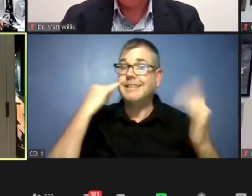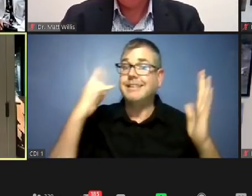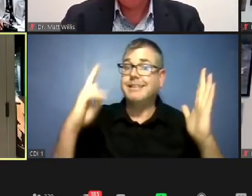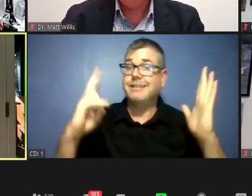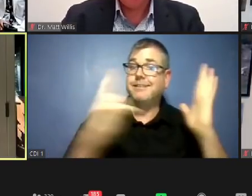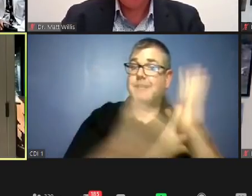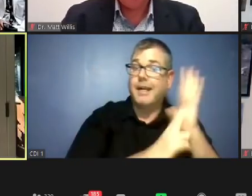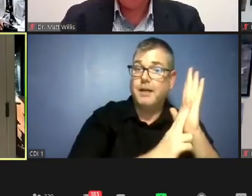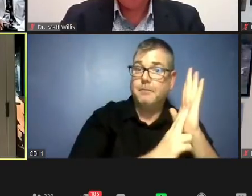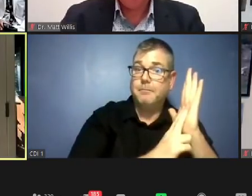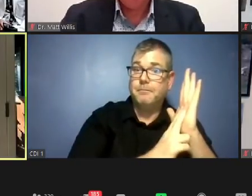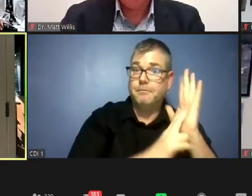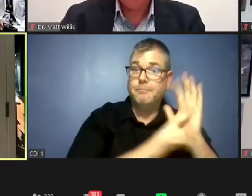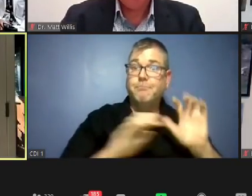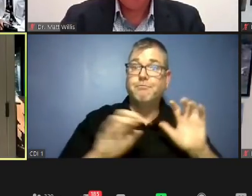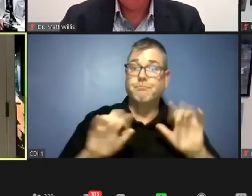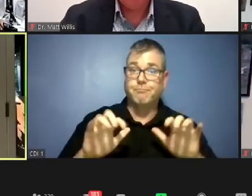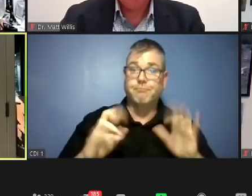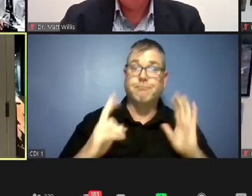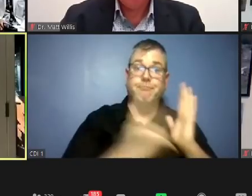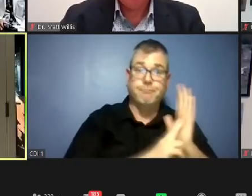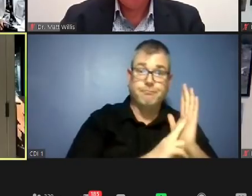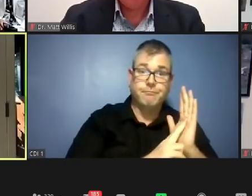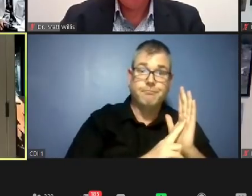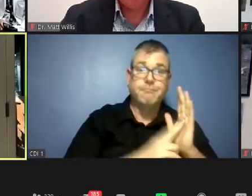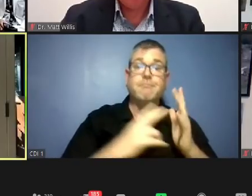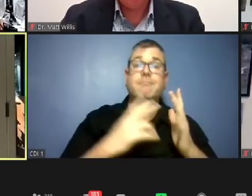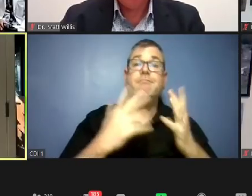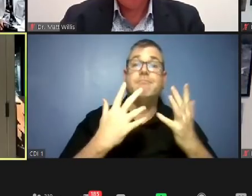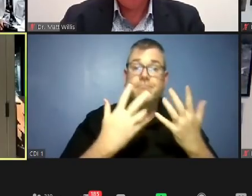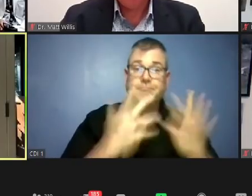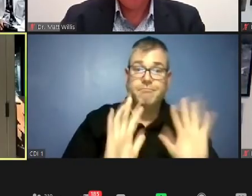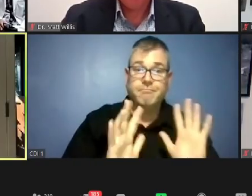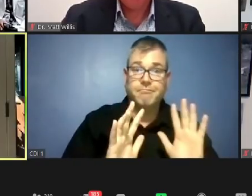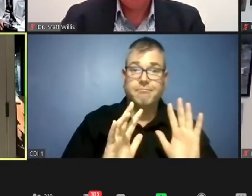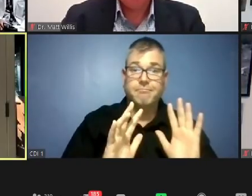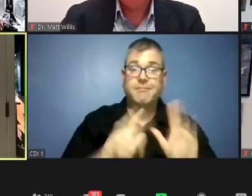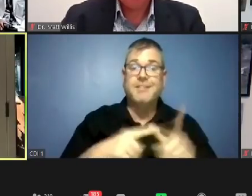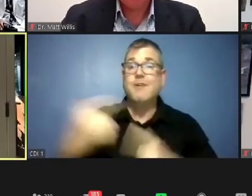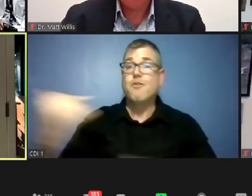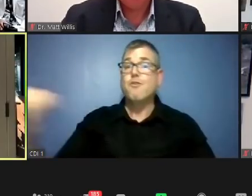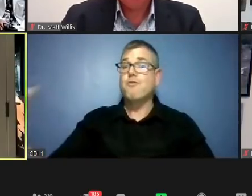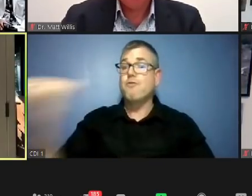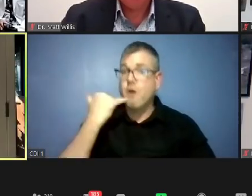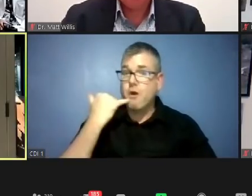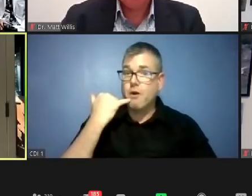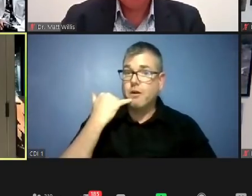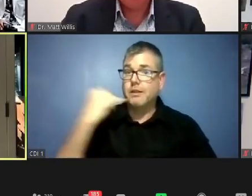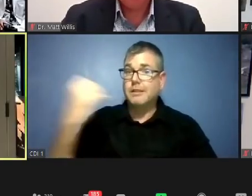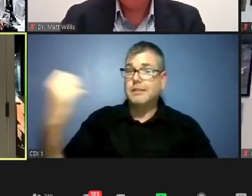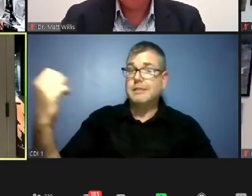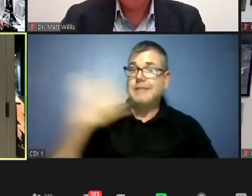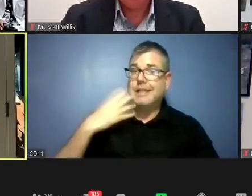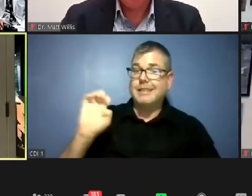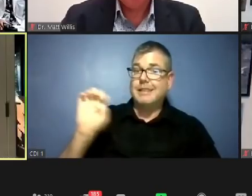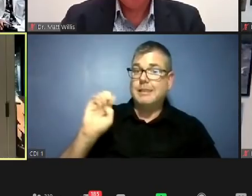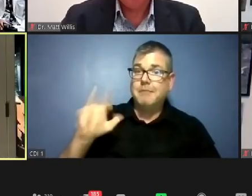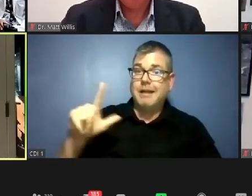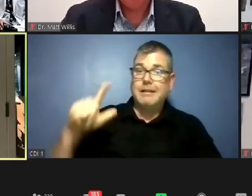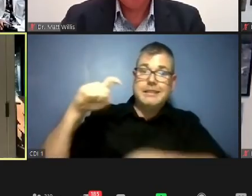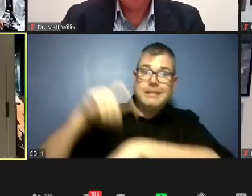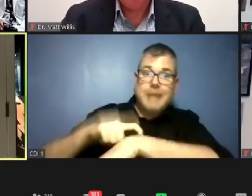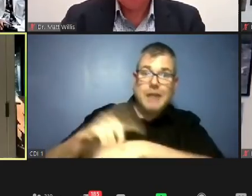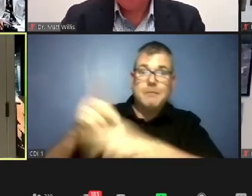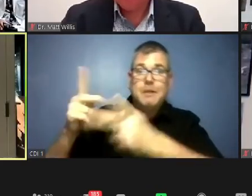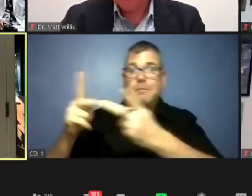vaccine, will we be given a time and a place to get vaccination, or do we just have to actively find our own options? When you fill out that